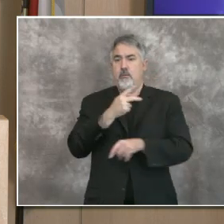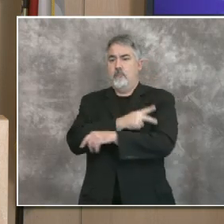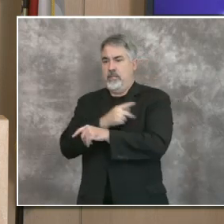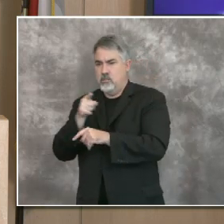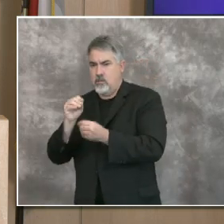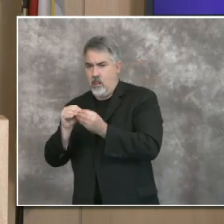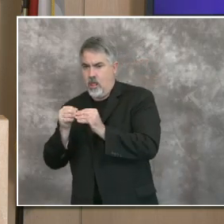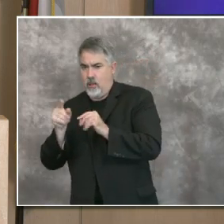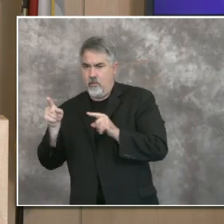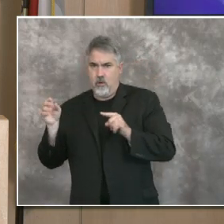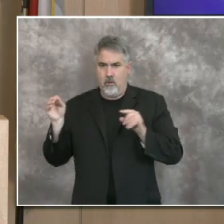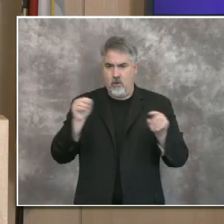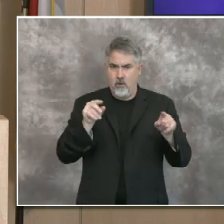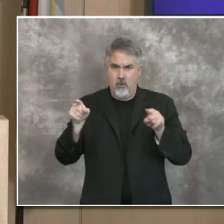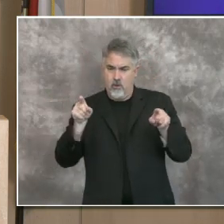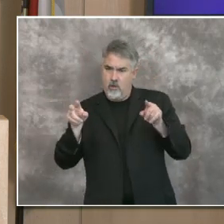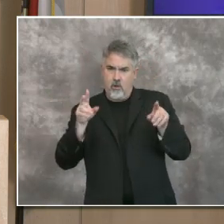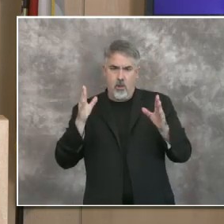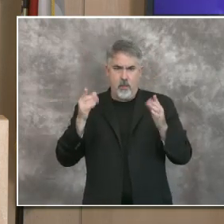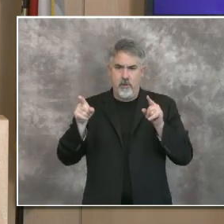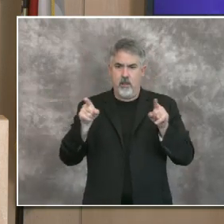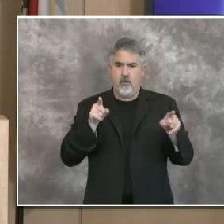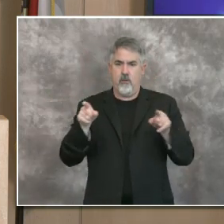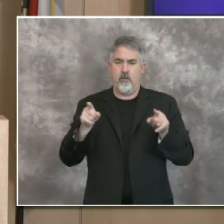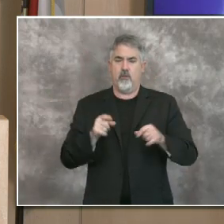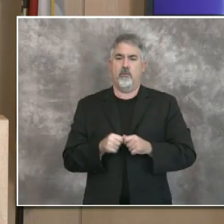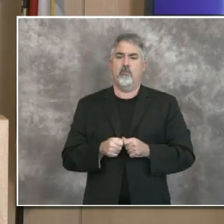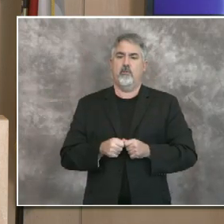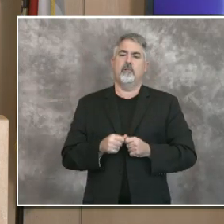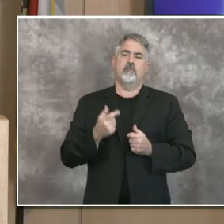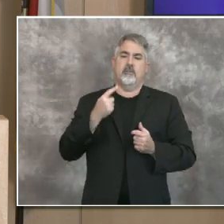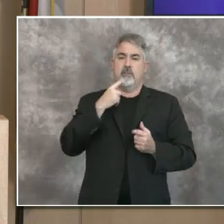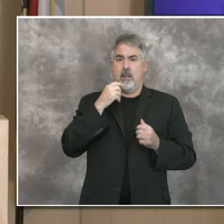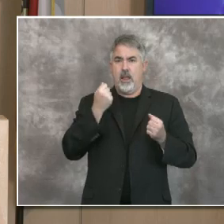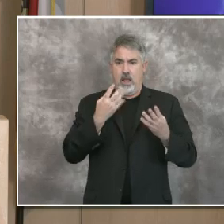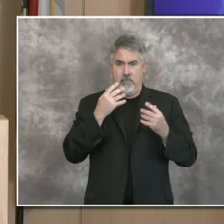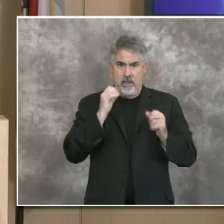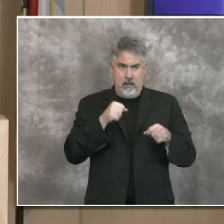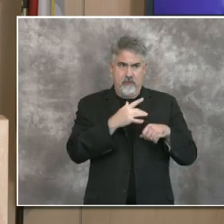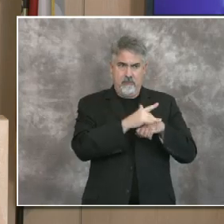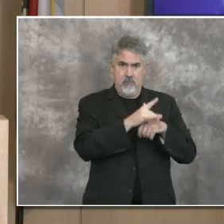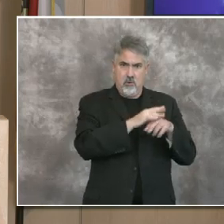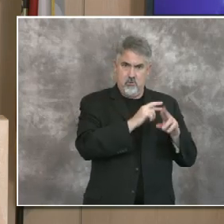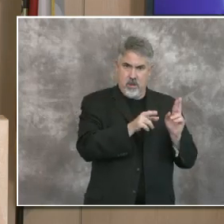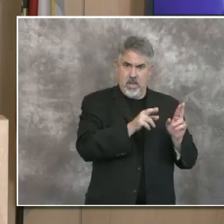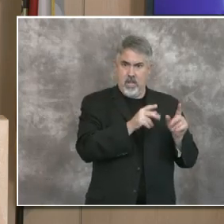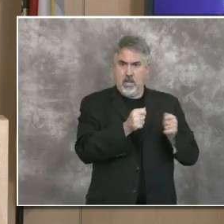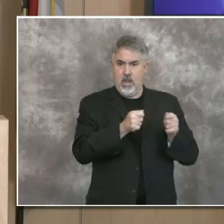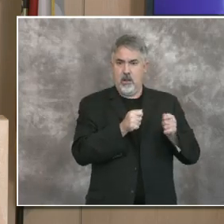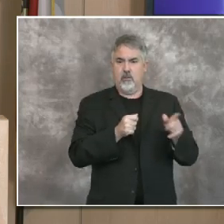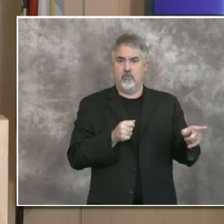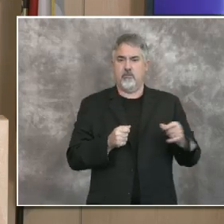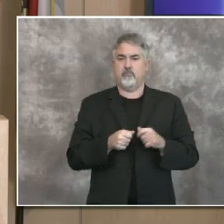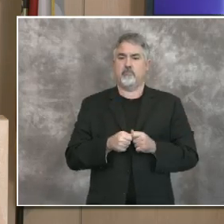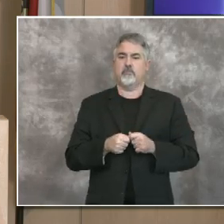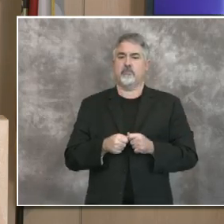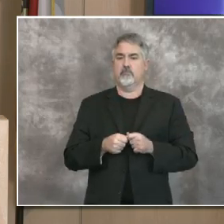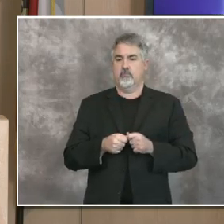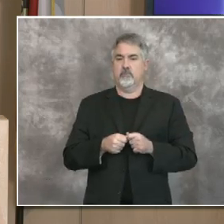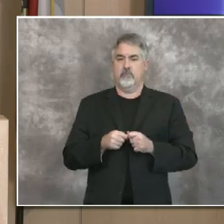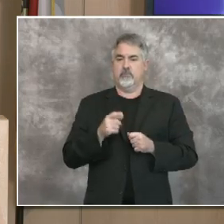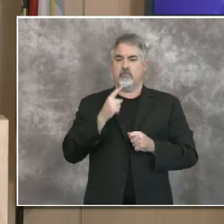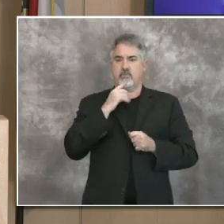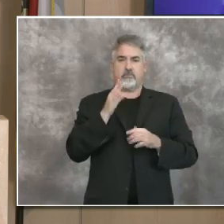of our healthcare system and what is the total usage of our healthcare system. And that delta between the two is something that we look at very